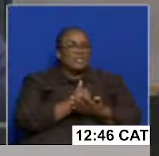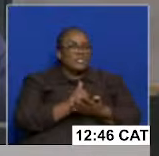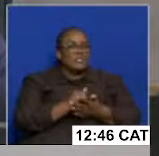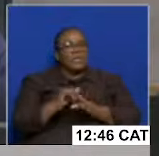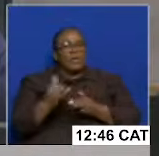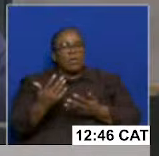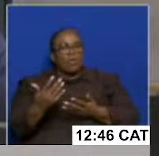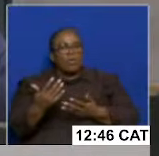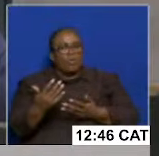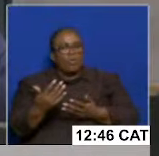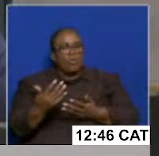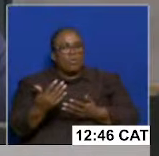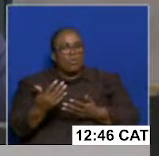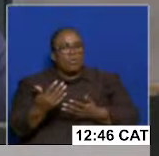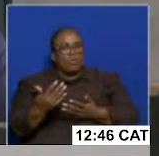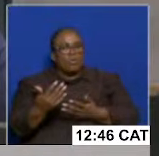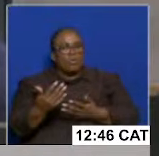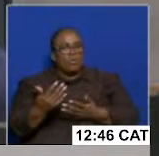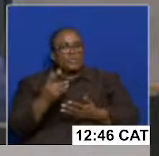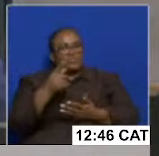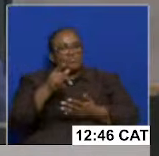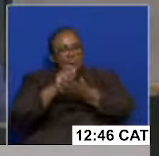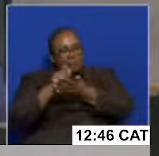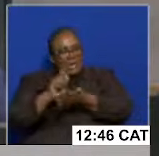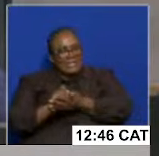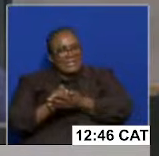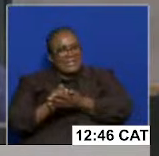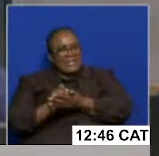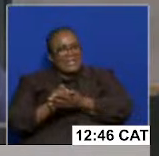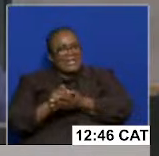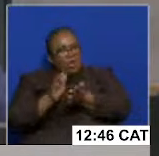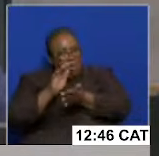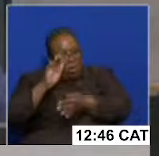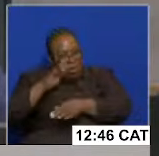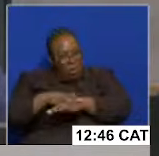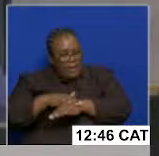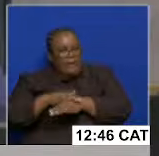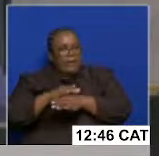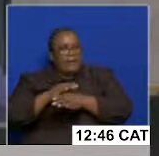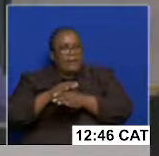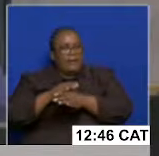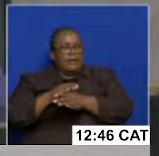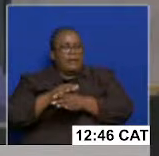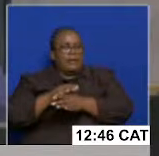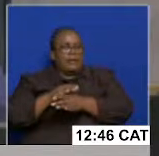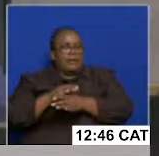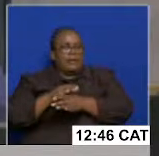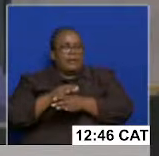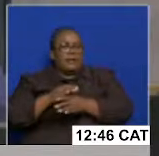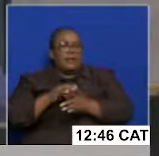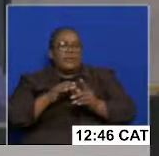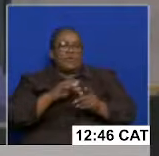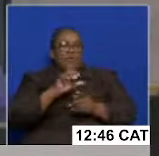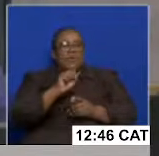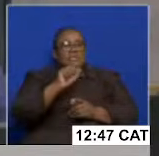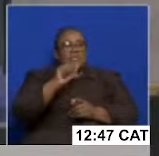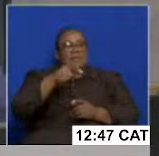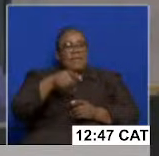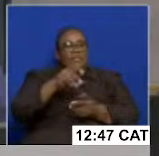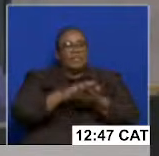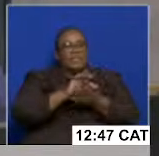register? Okay, SAP 13, it's a register book where after